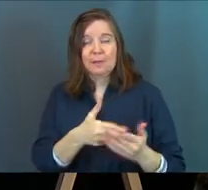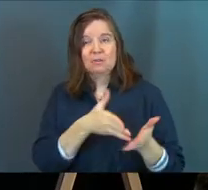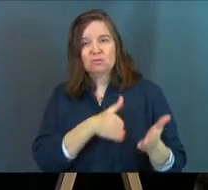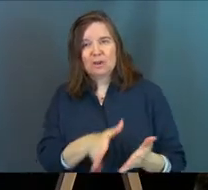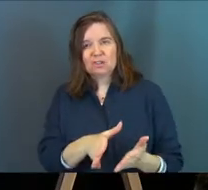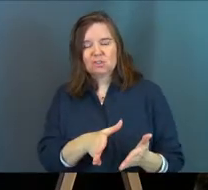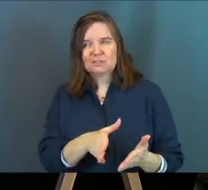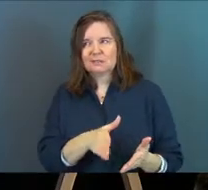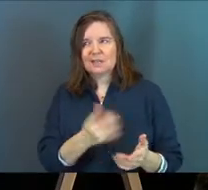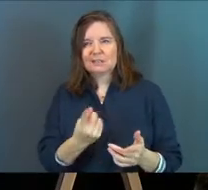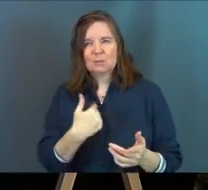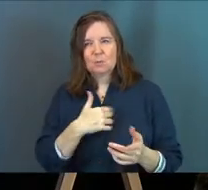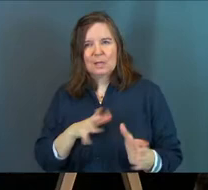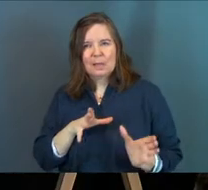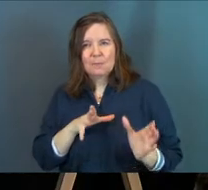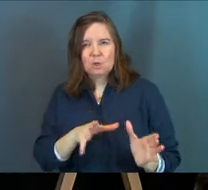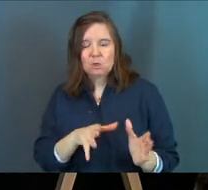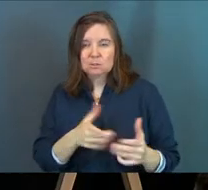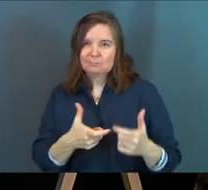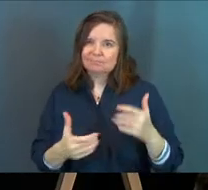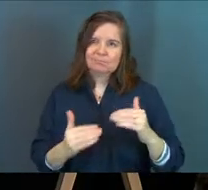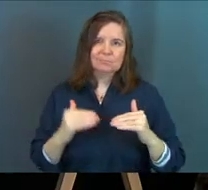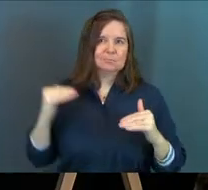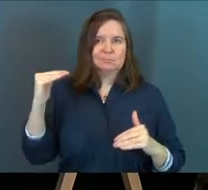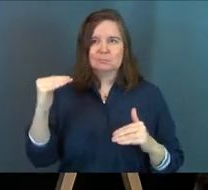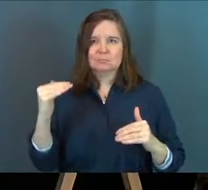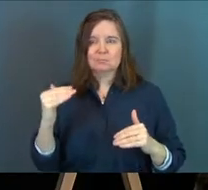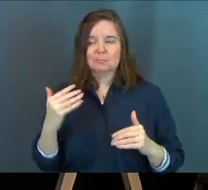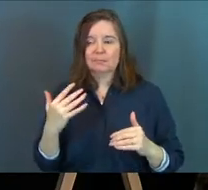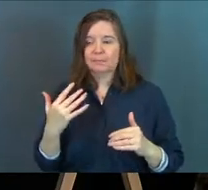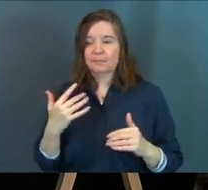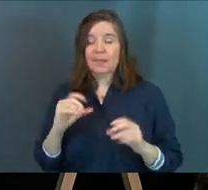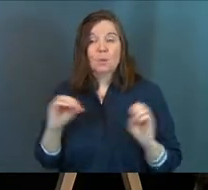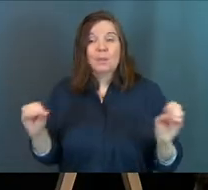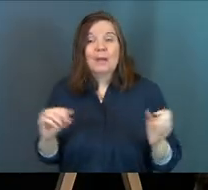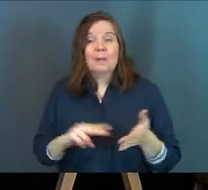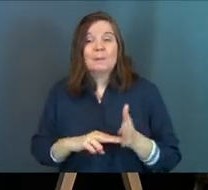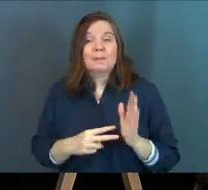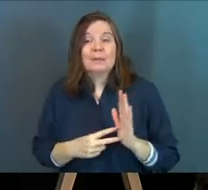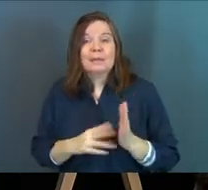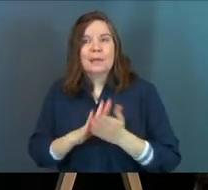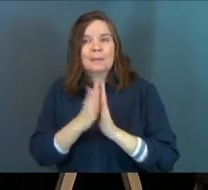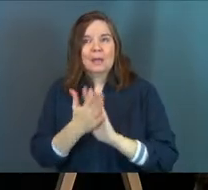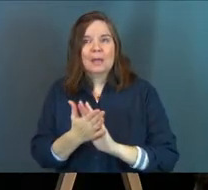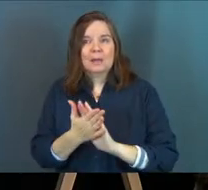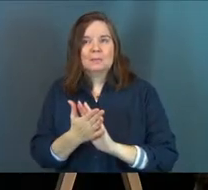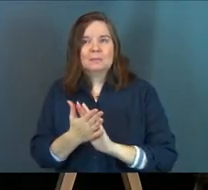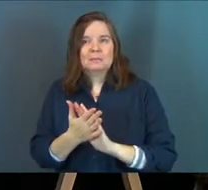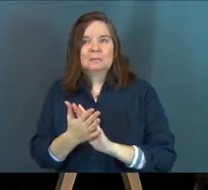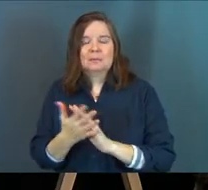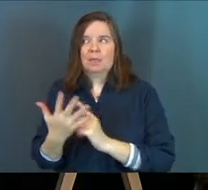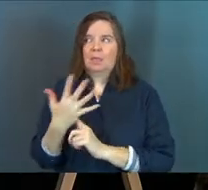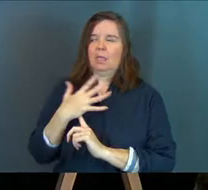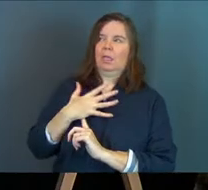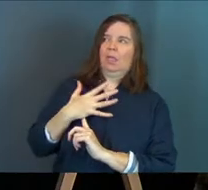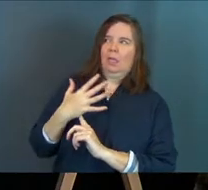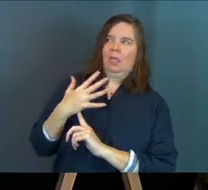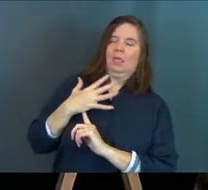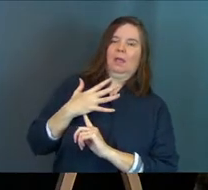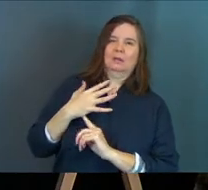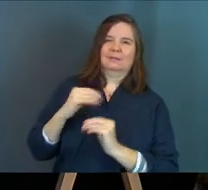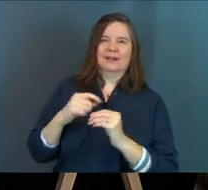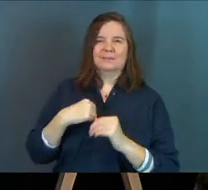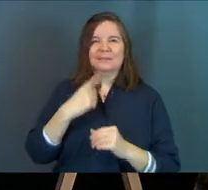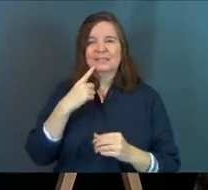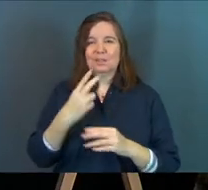direction, and sometimes we push so hard that without even meaning to, it becomes a little bit wrong, a little bit,